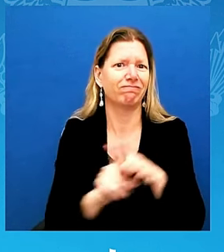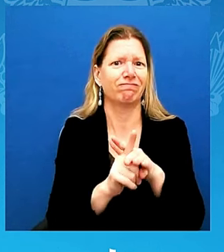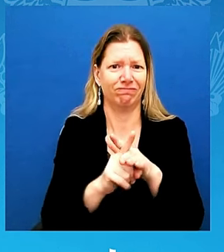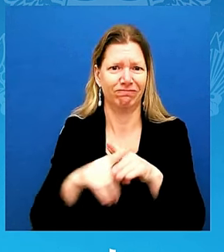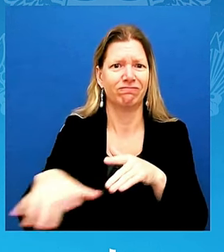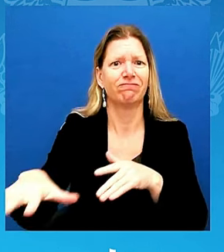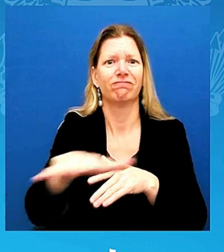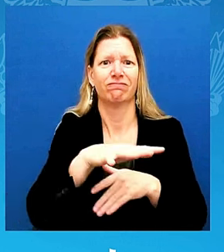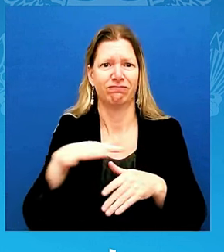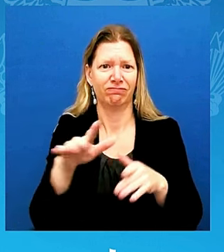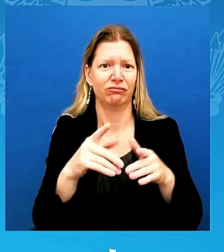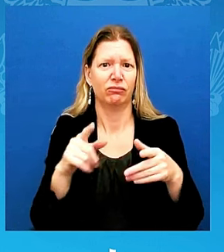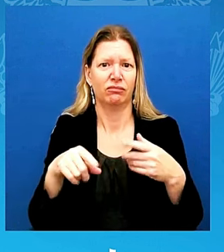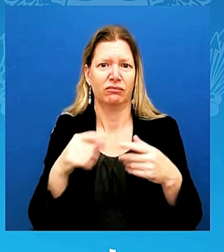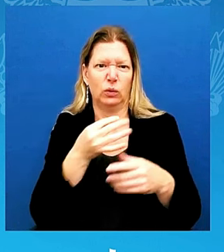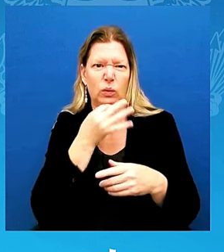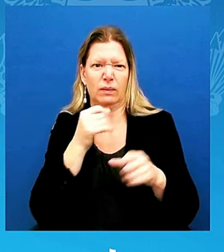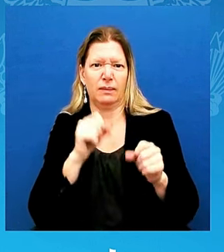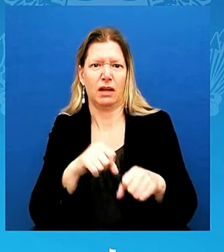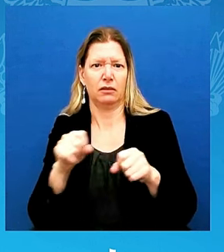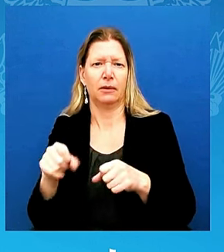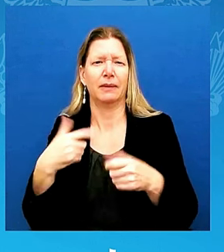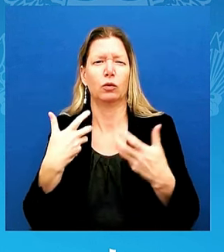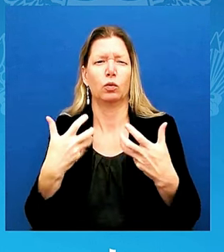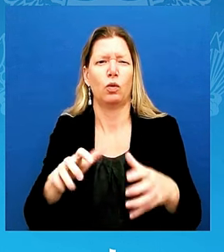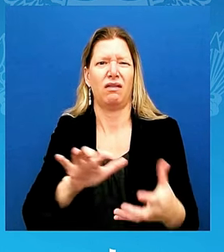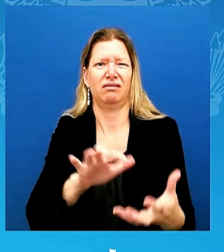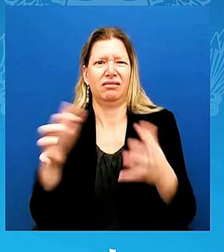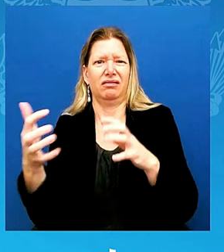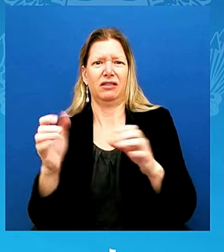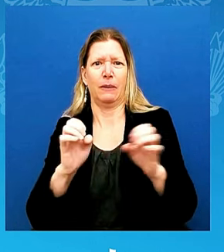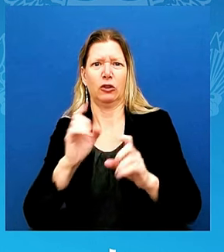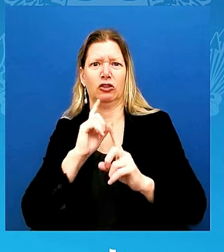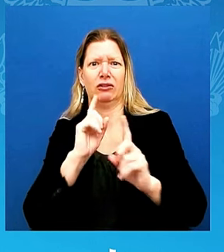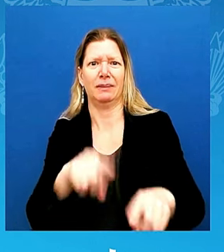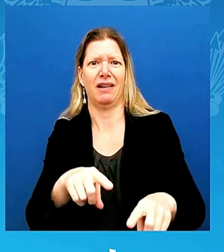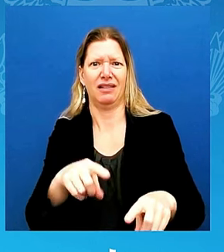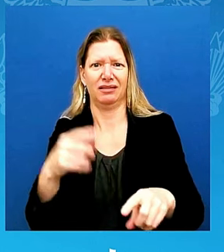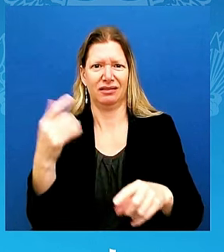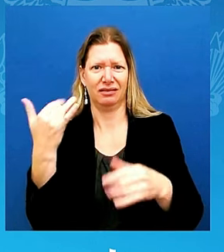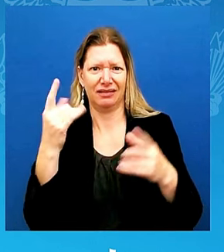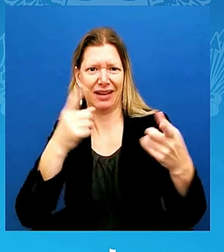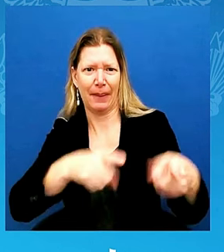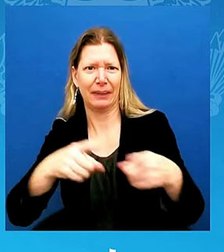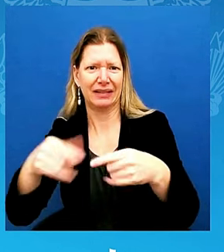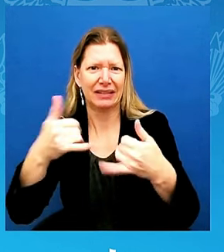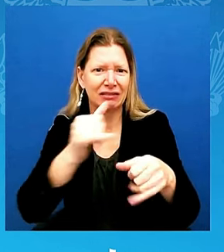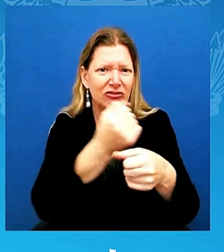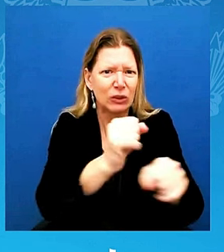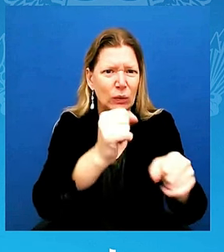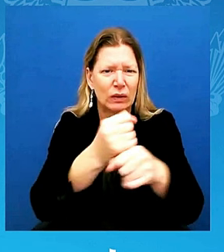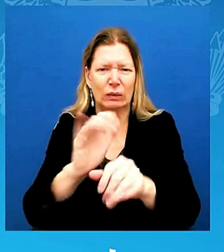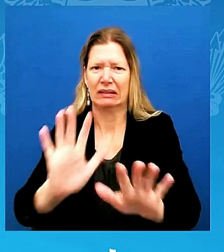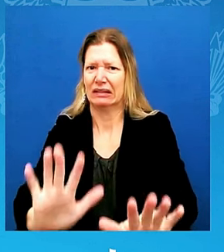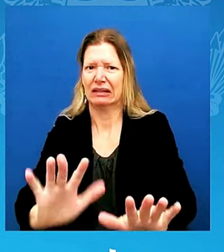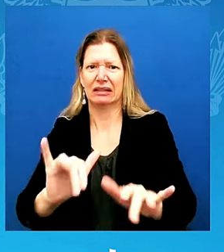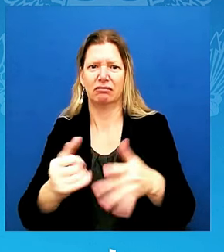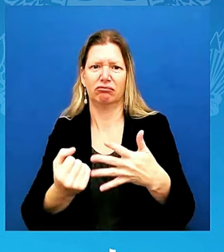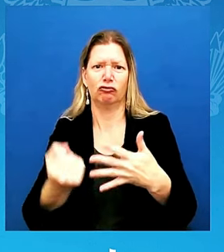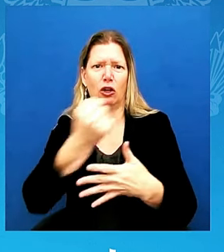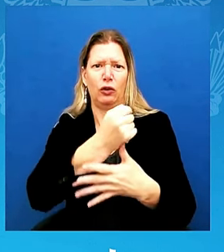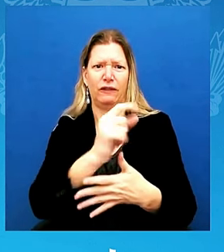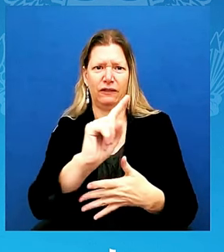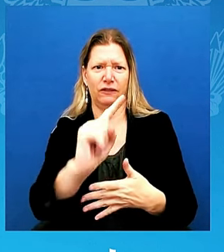that must be the highest priority in the first order of business. The devastation from Hurricane Helene is